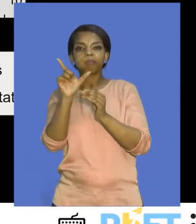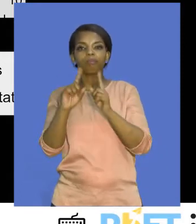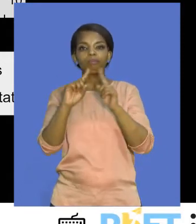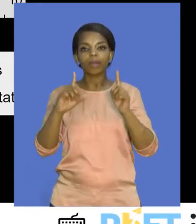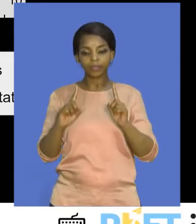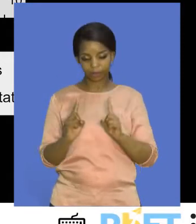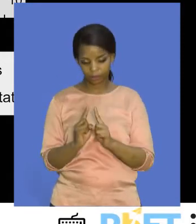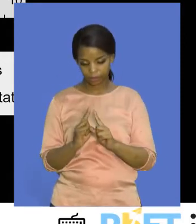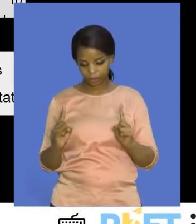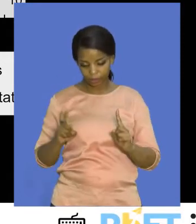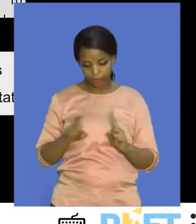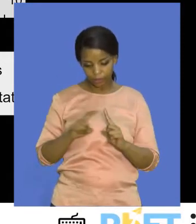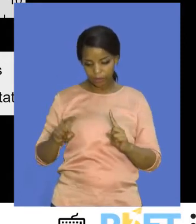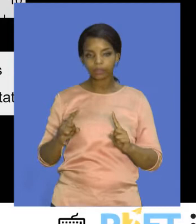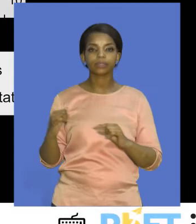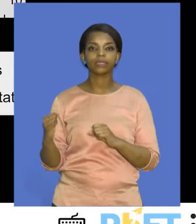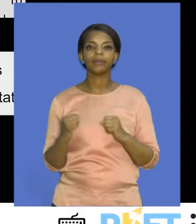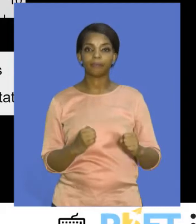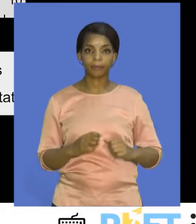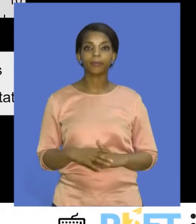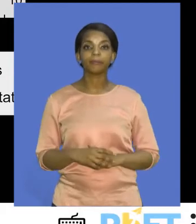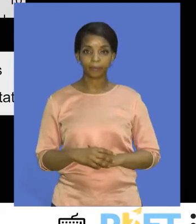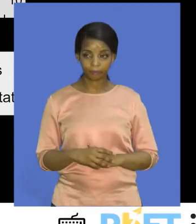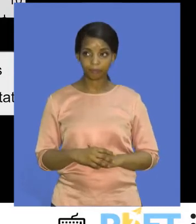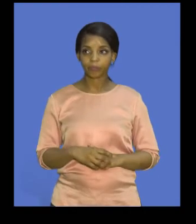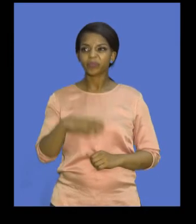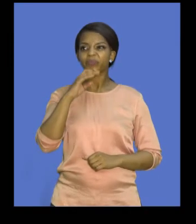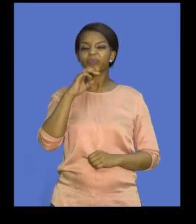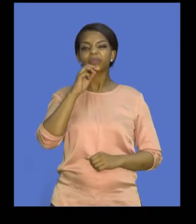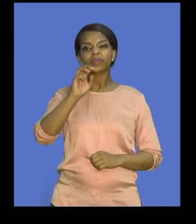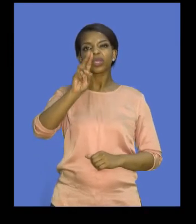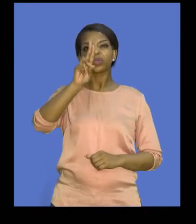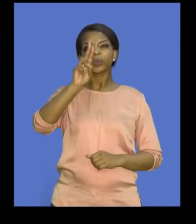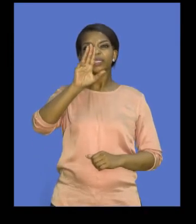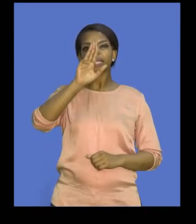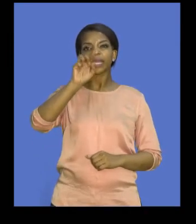the same. So this is 29.9, okay? We'll go back to our table.